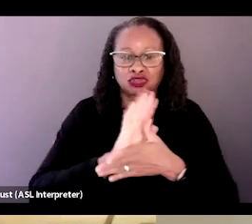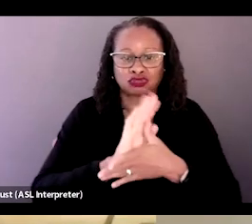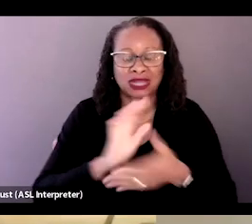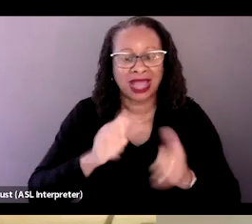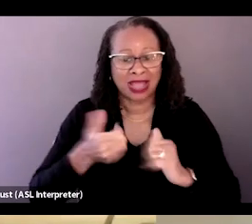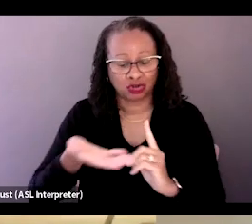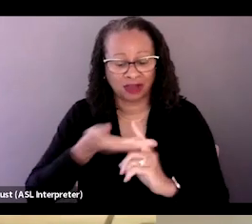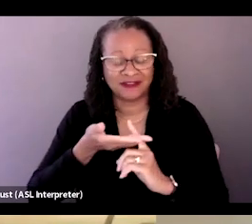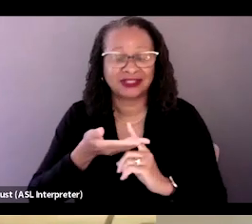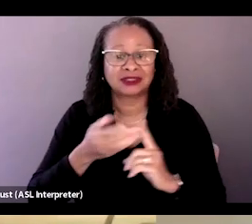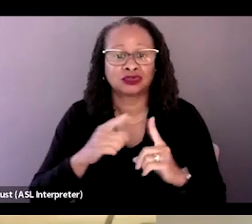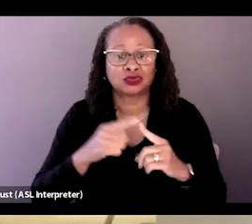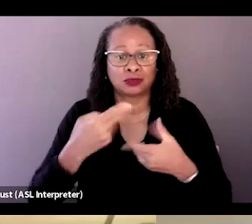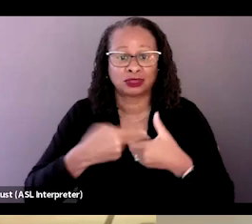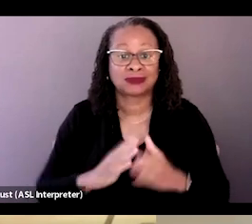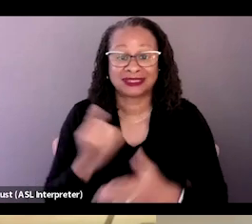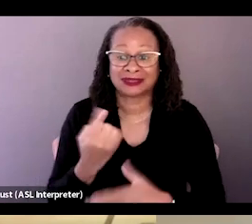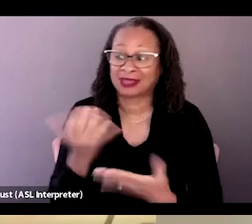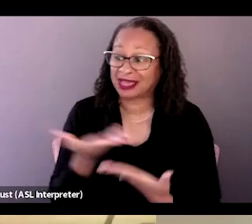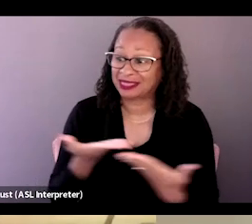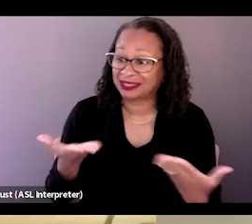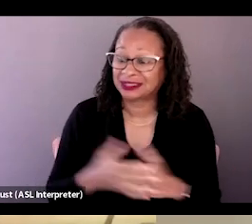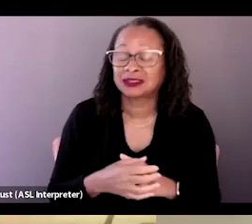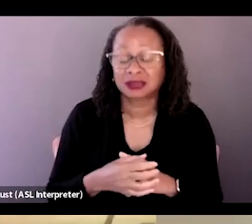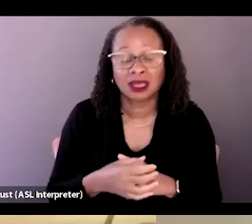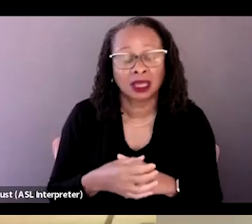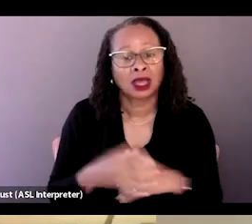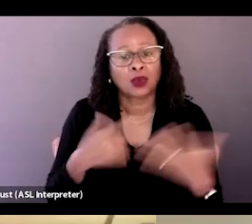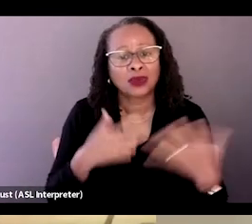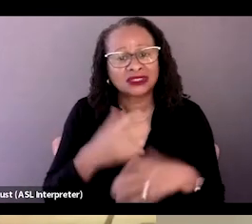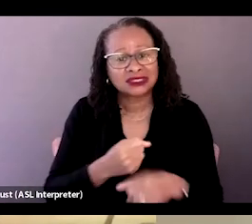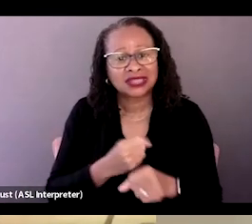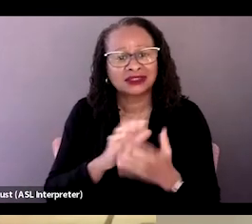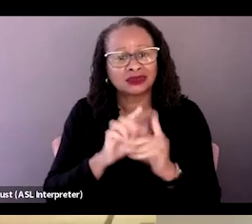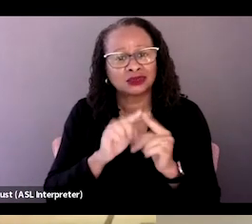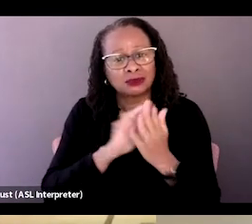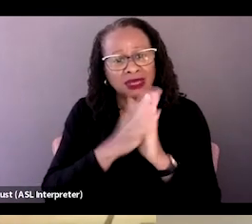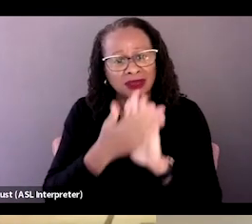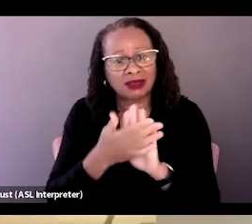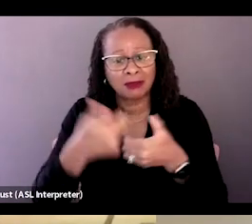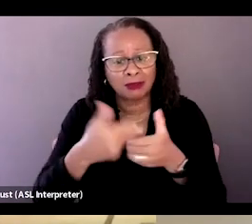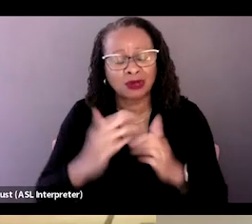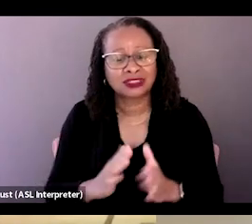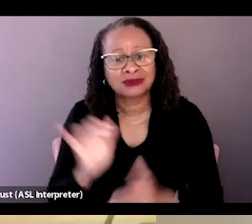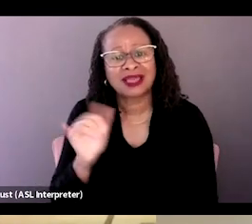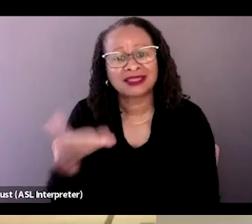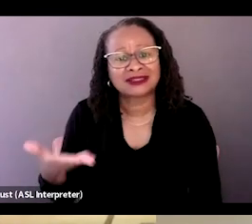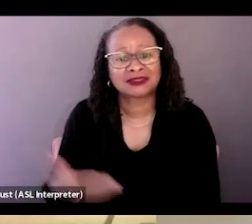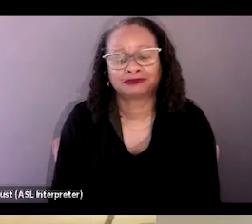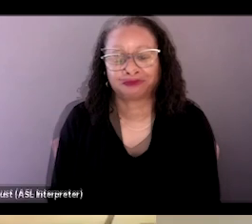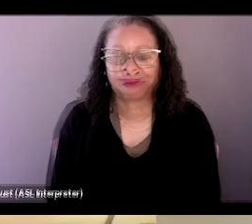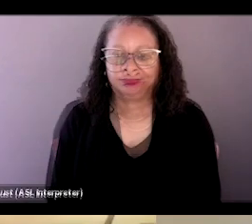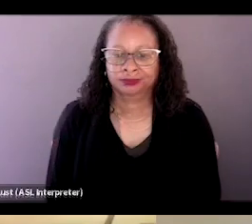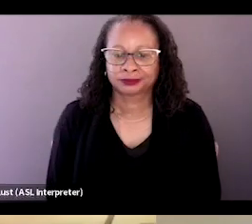this, and what does it take to get them to become a participant in a movie like this?